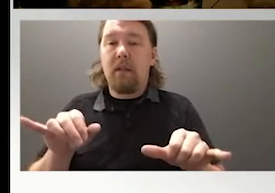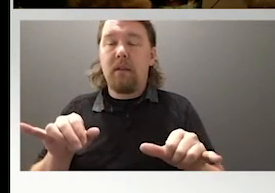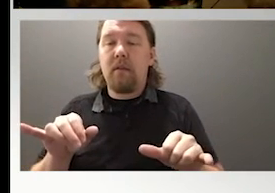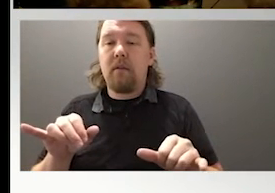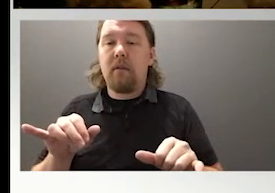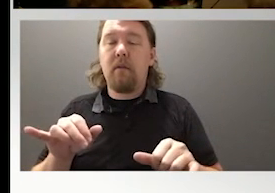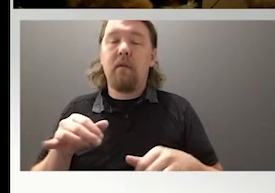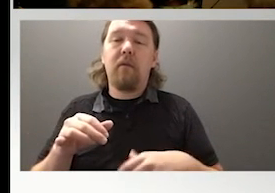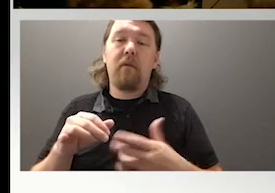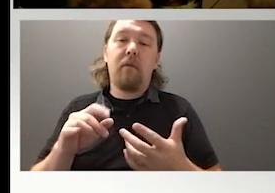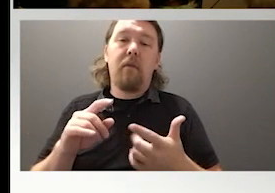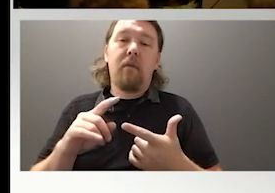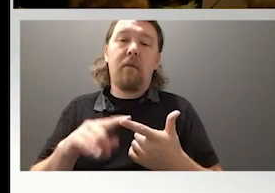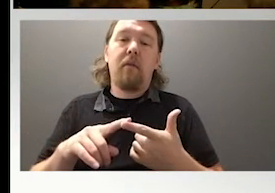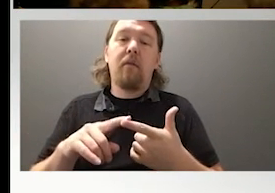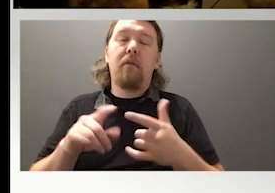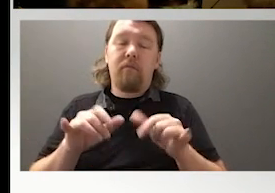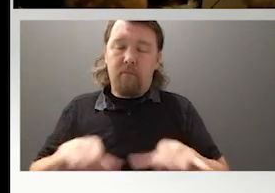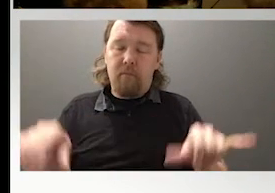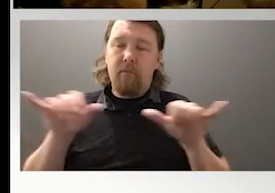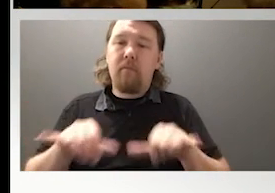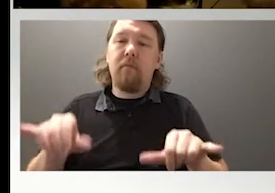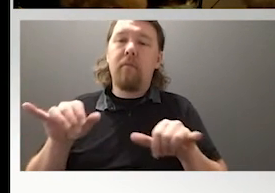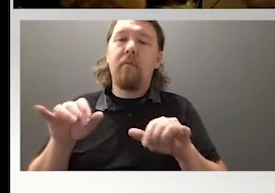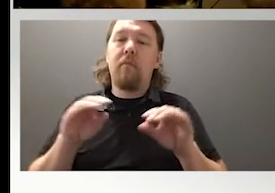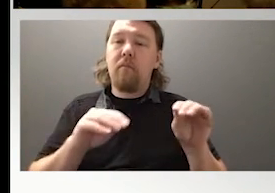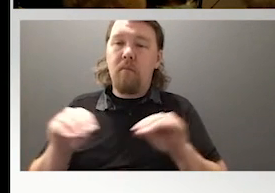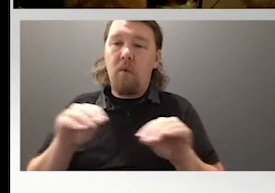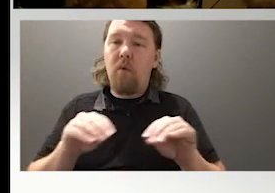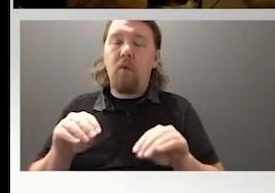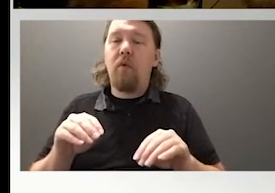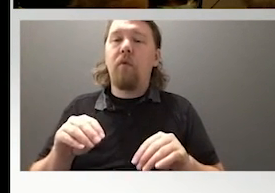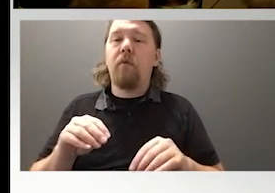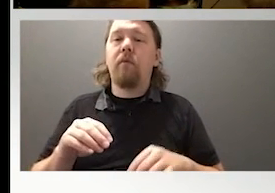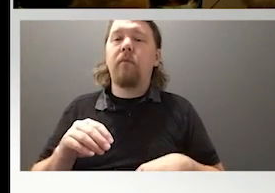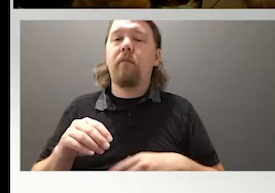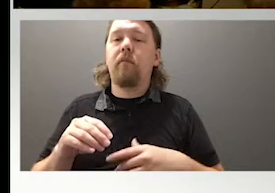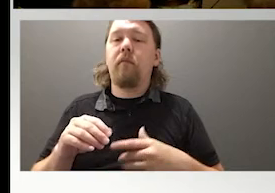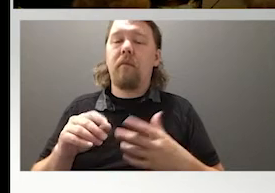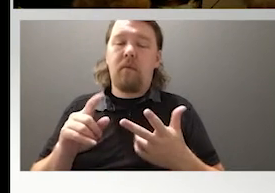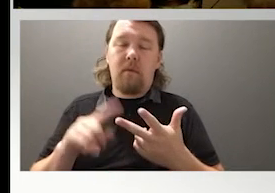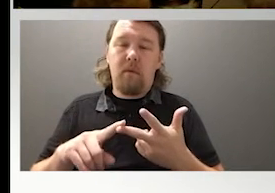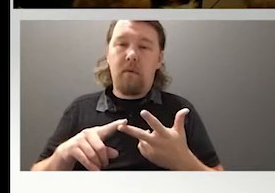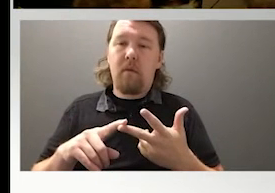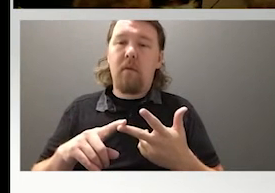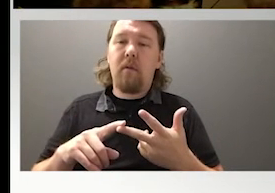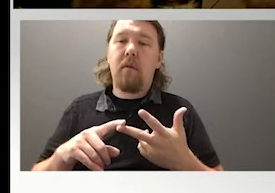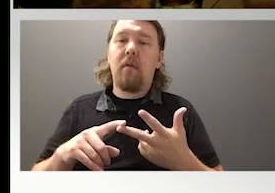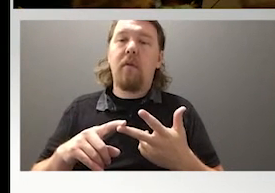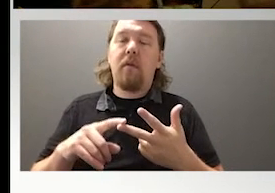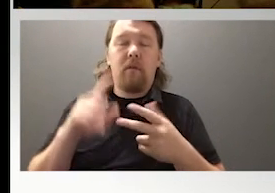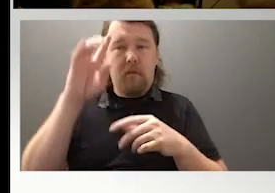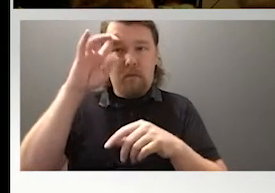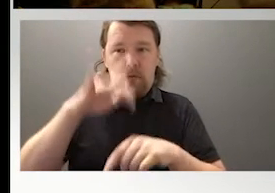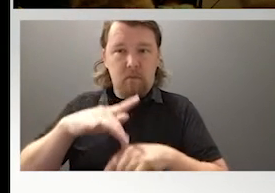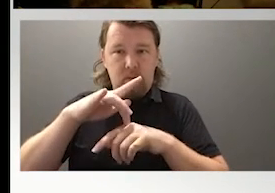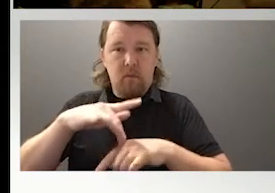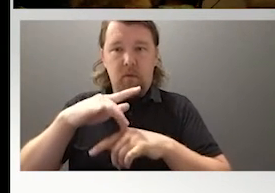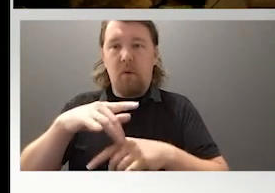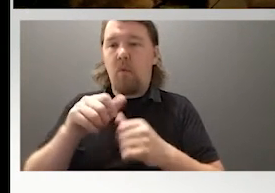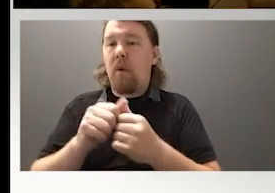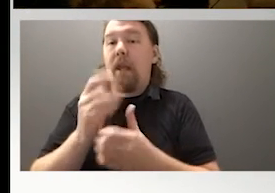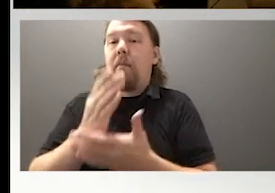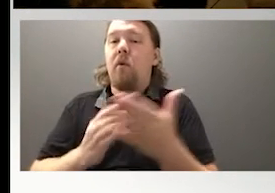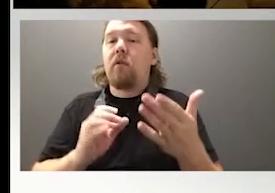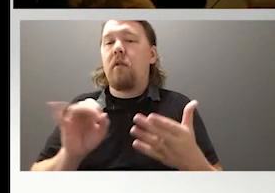rituals, stereotyped and repetitive motor mannerisms, and persistent preoccupation with parts of